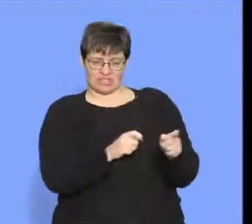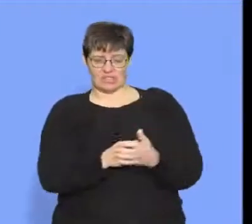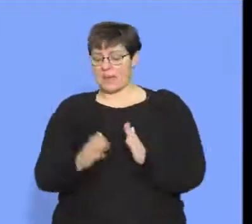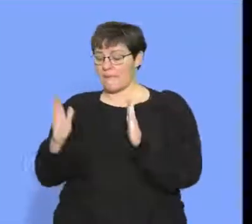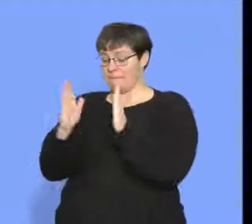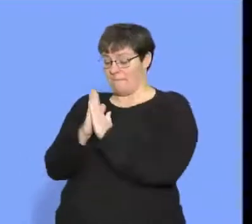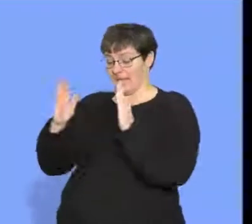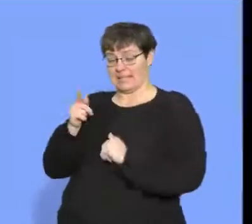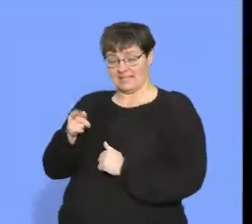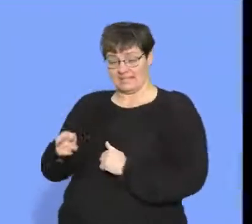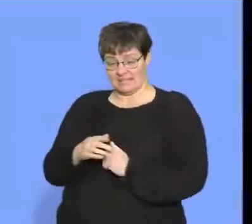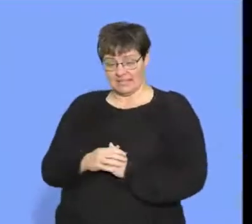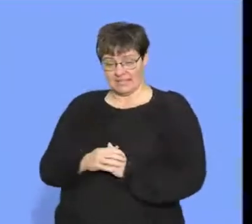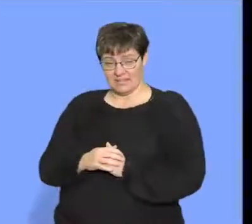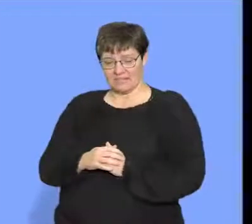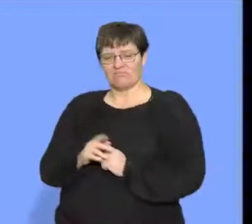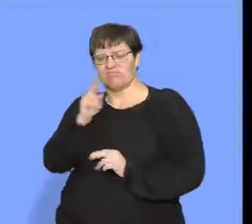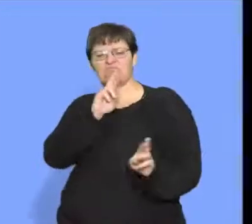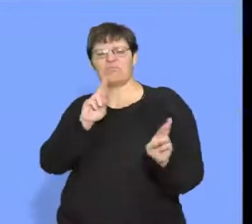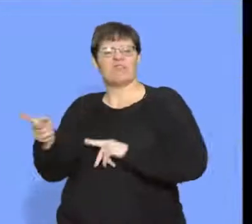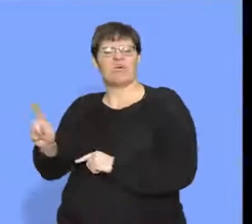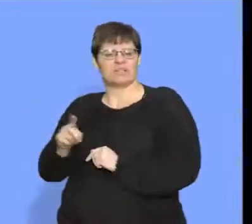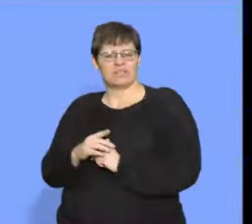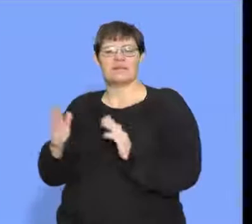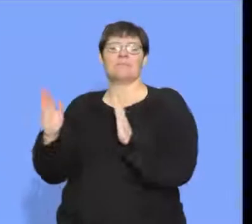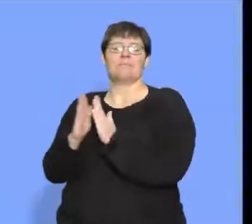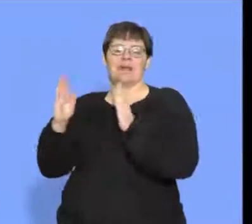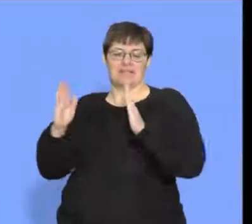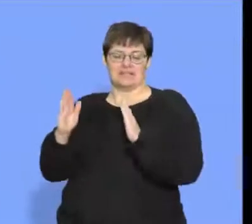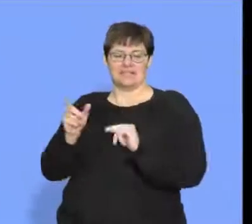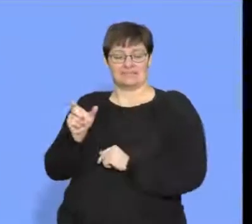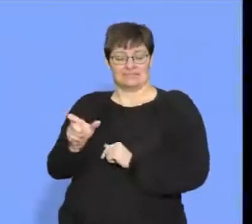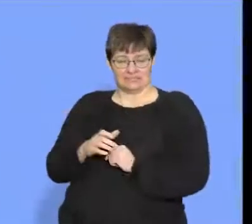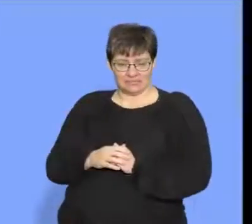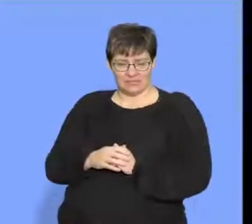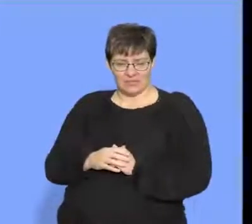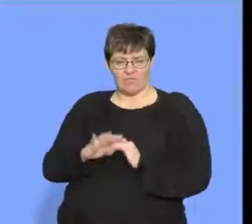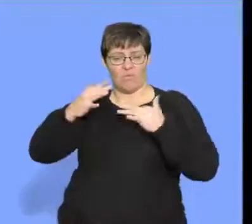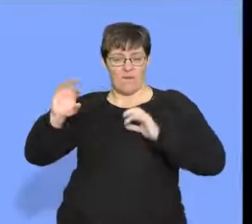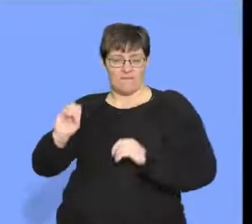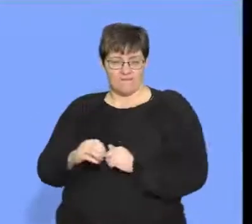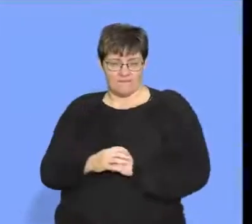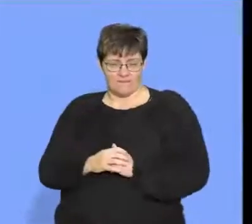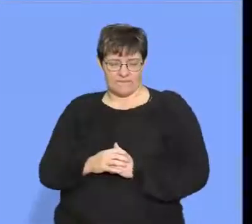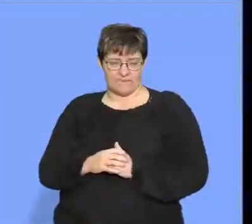The word magnetic, again, refers to the magnetic component of the